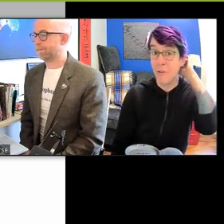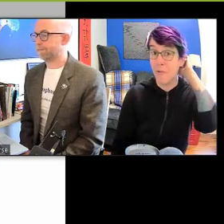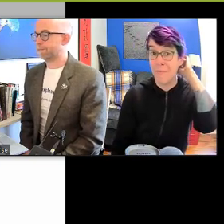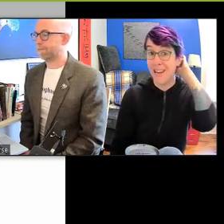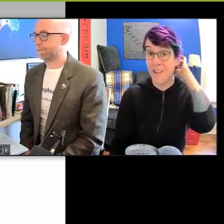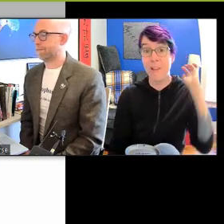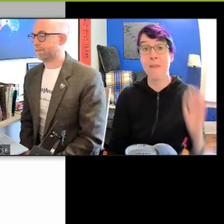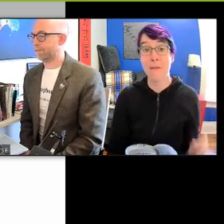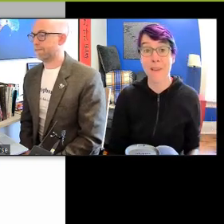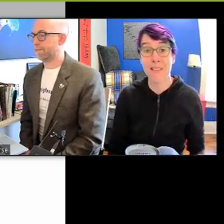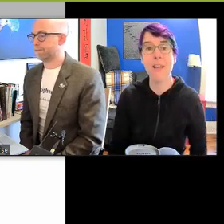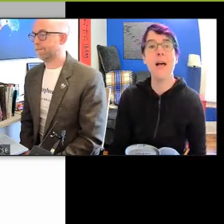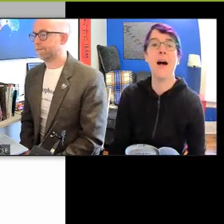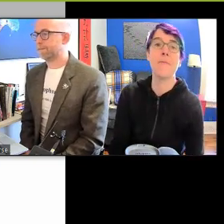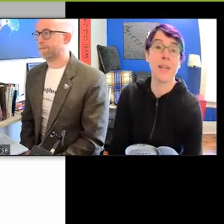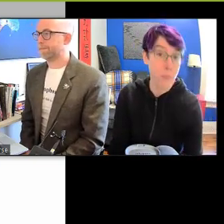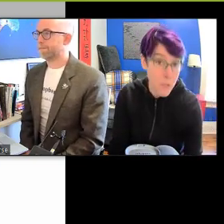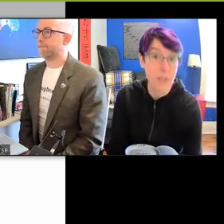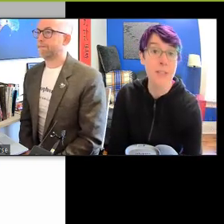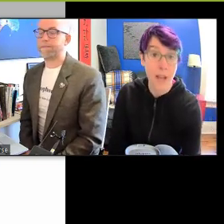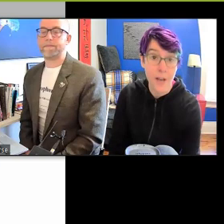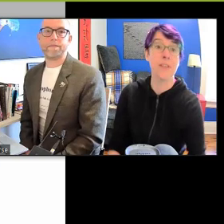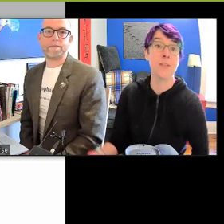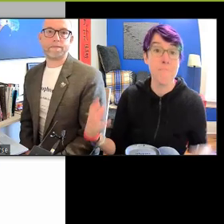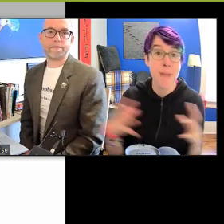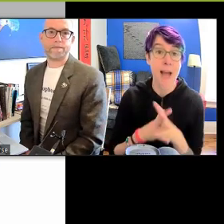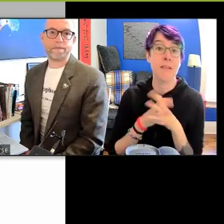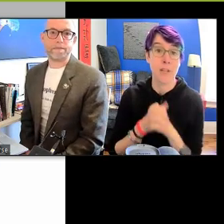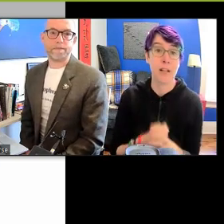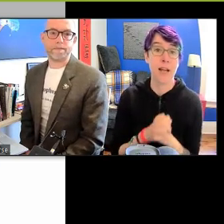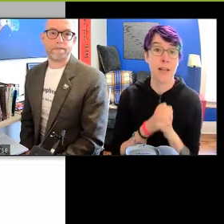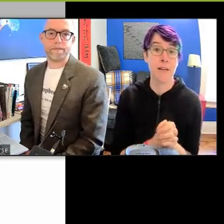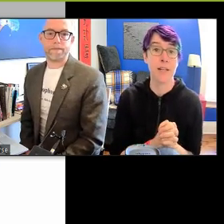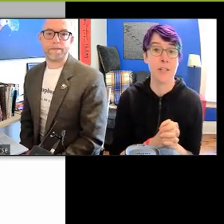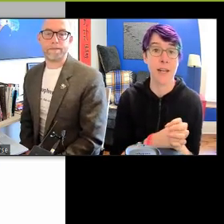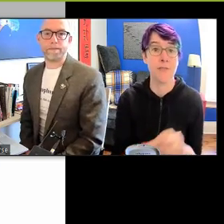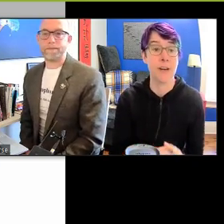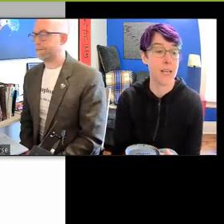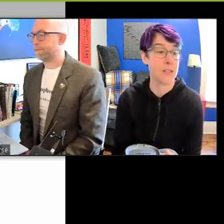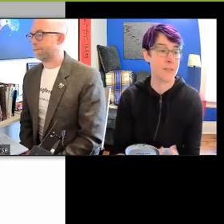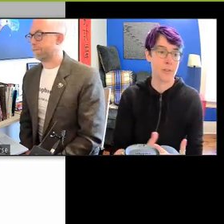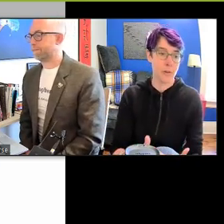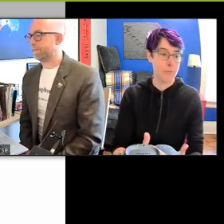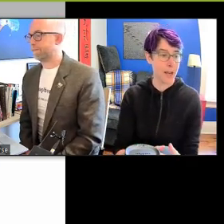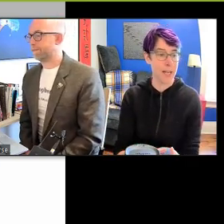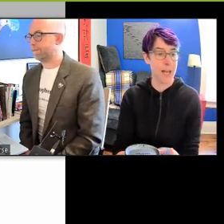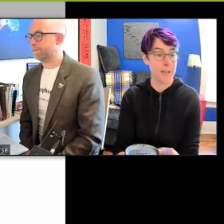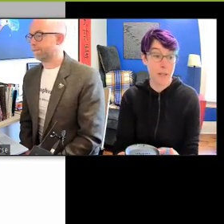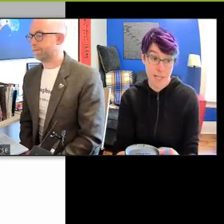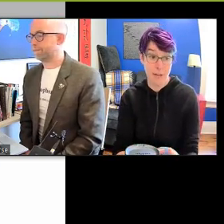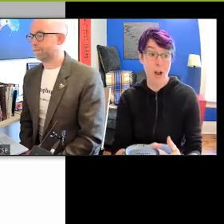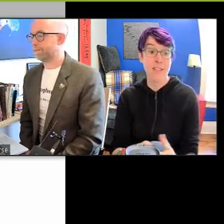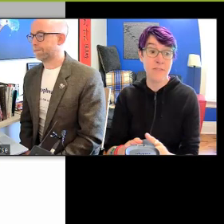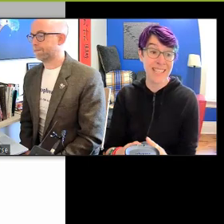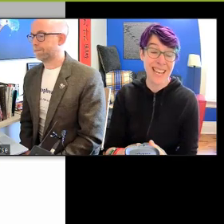last few remaining woolly mammoths as a result of this massive decline in genetic variation. So that kind of ties it